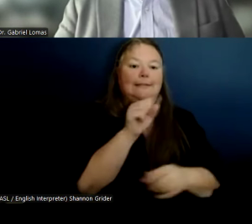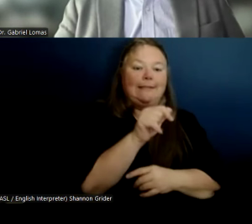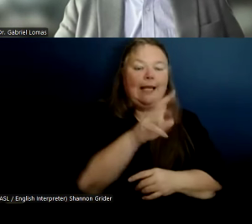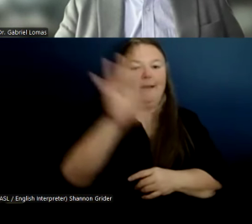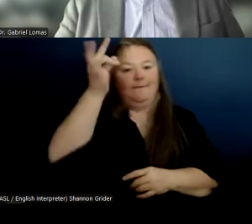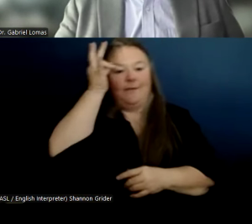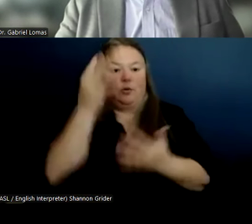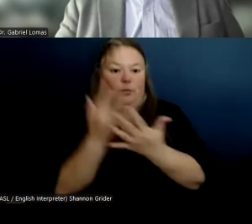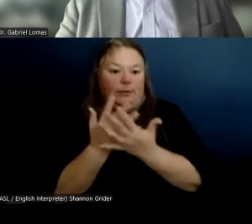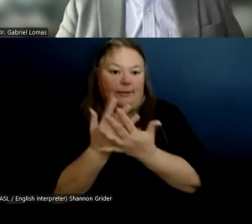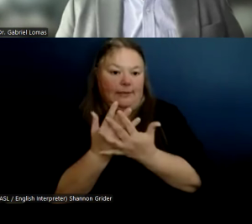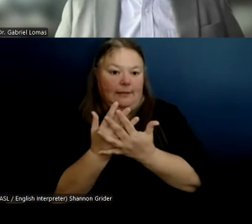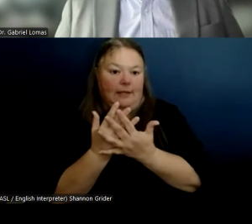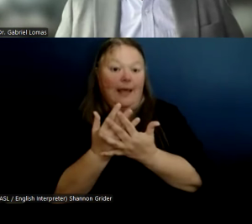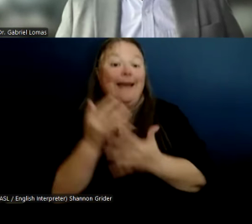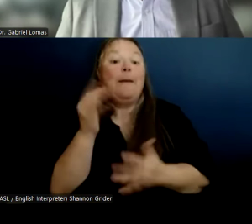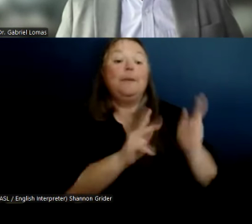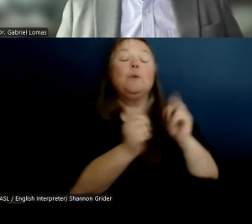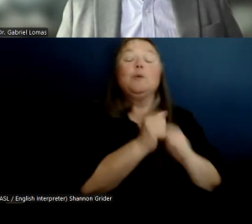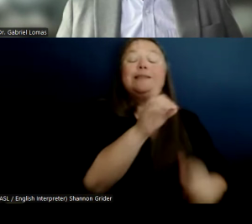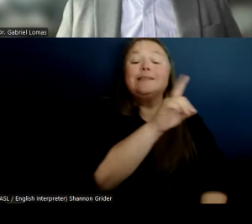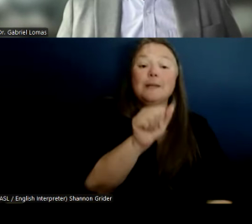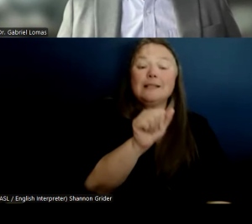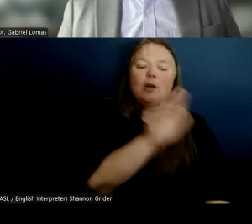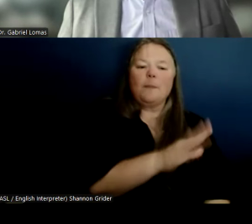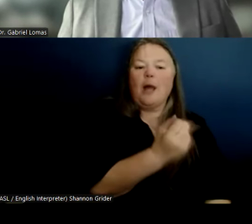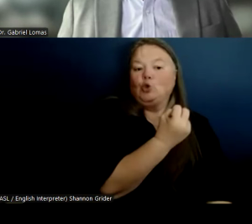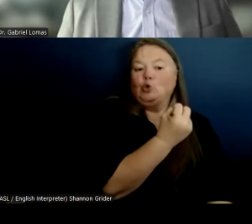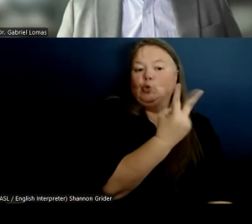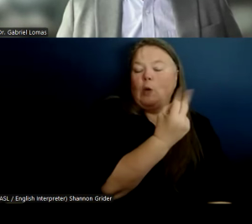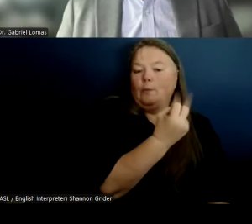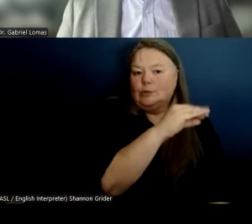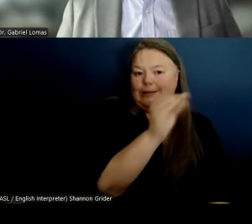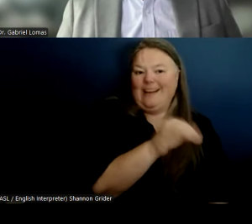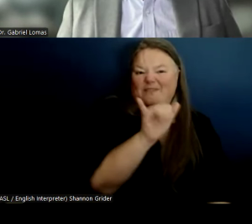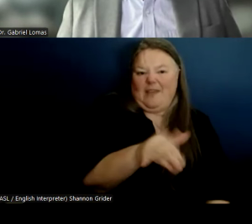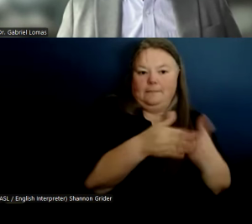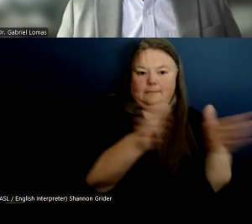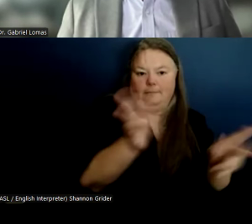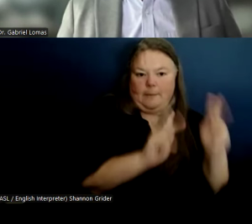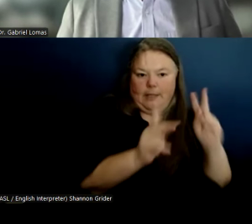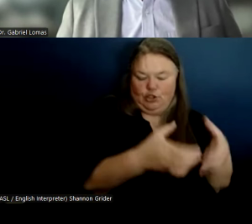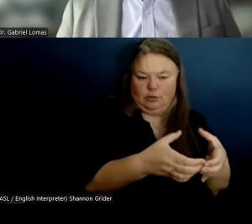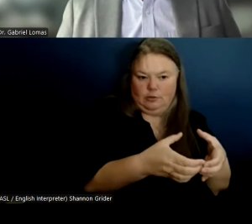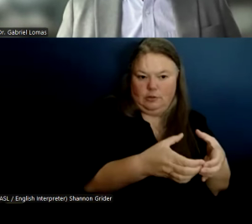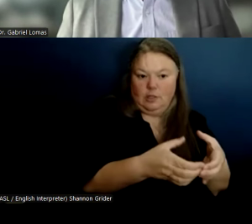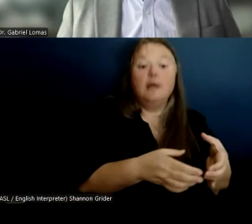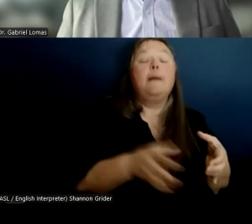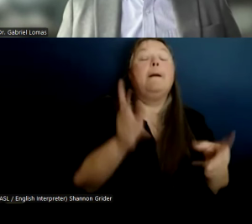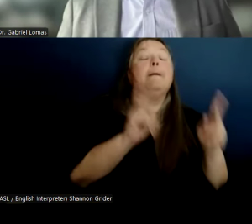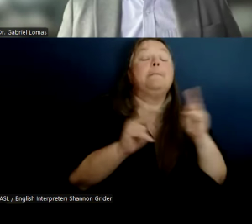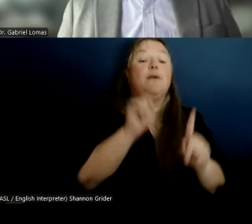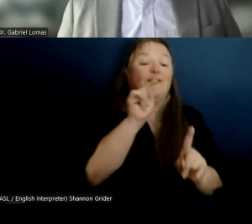general population. And people with hearing loss are about 1% of that